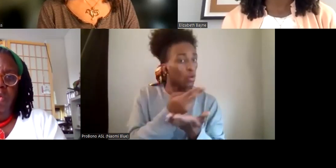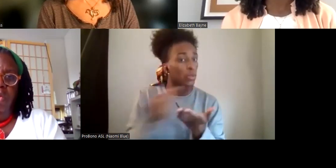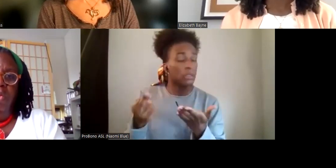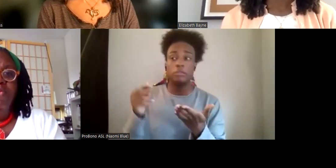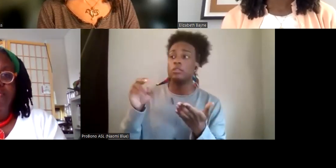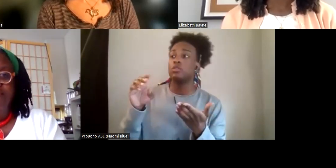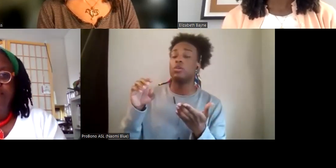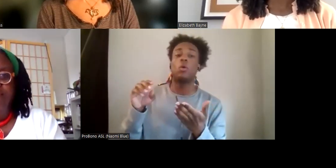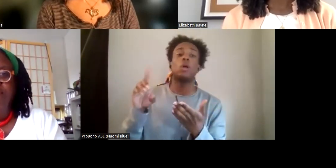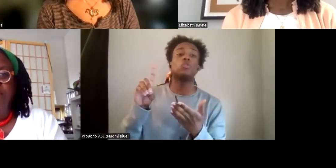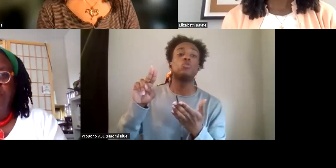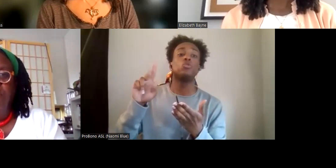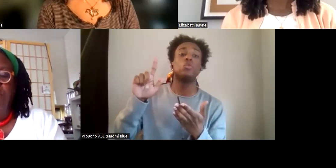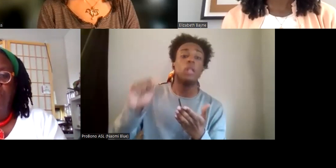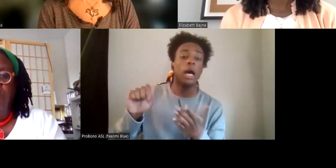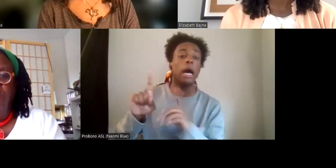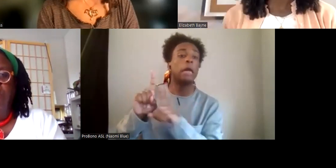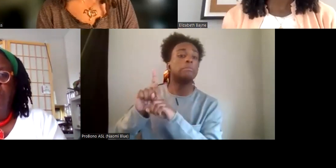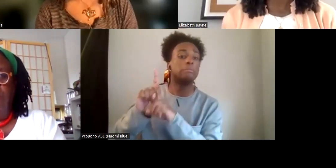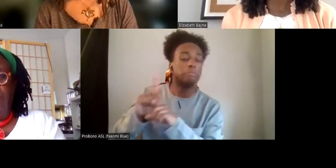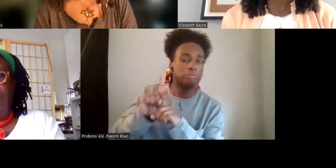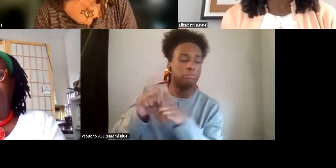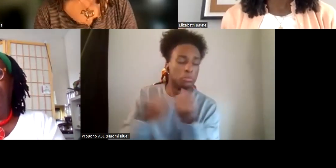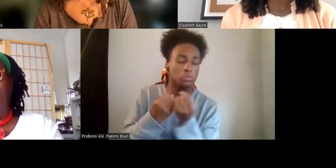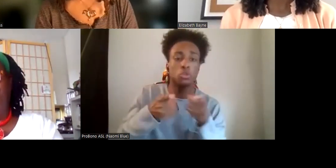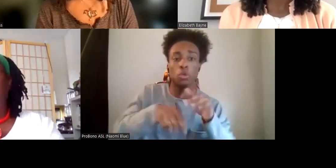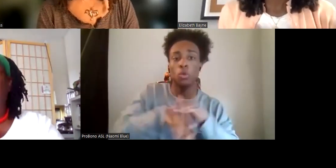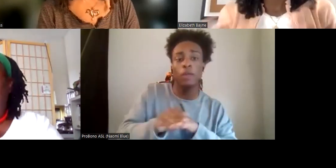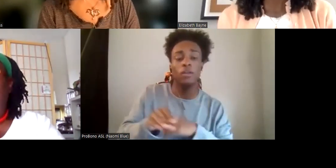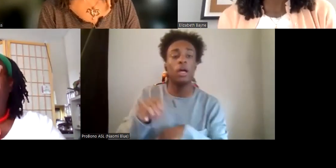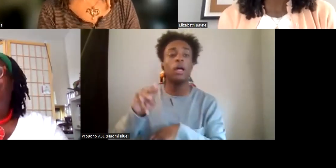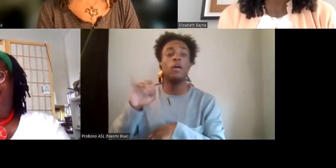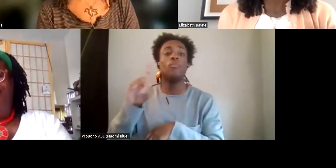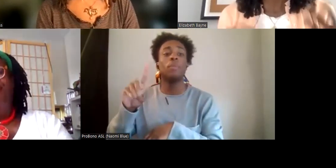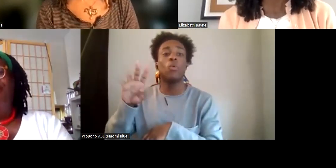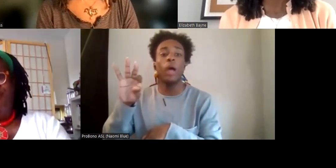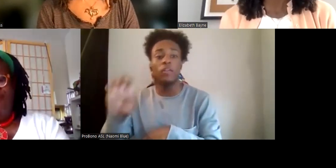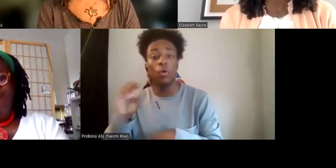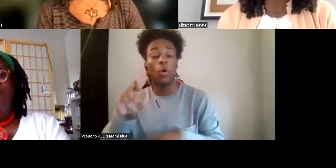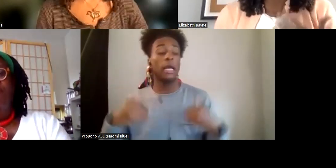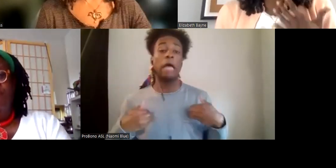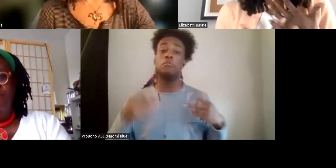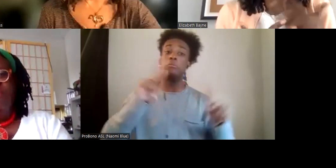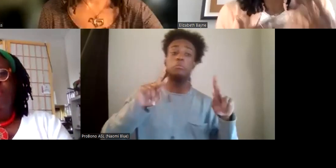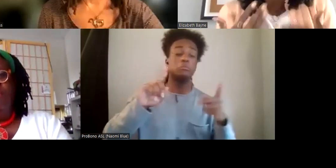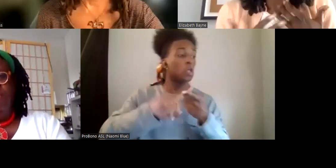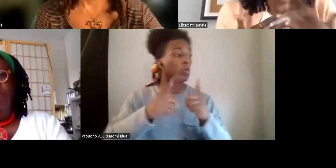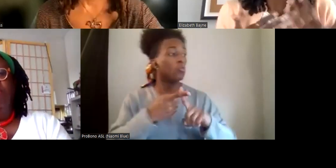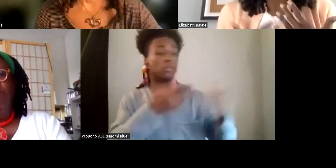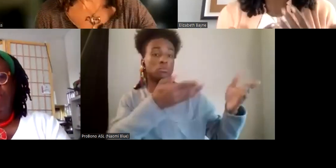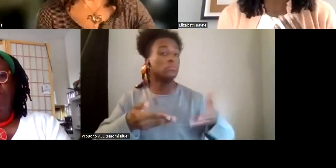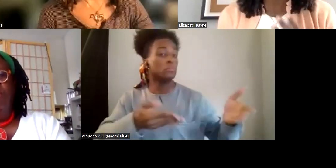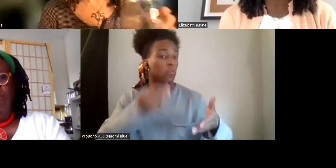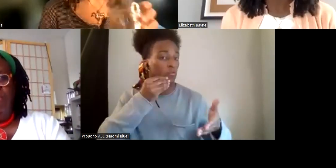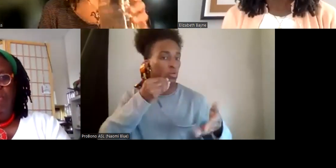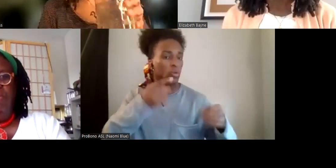midwife, or just having a meal train where people are bringing over food and doing chores while you develop that bond